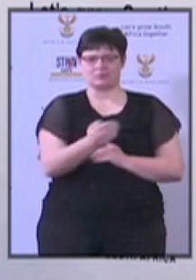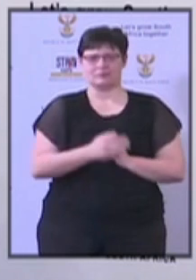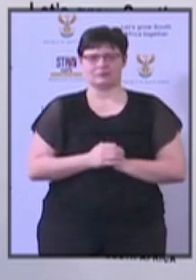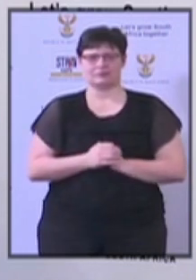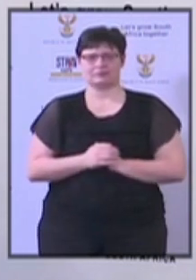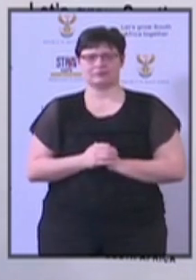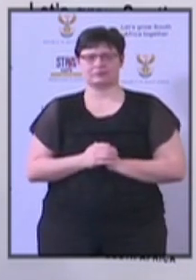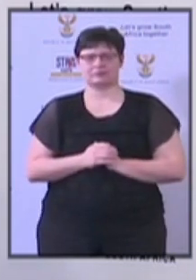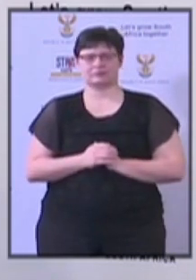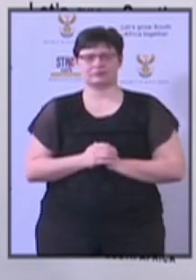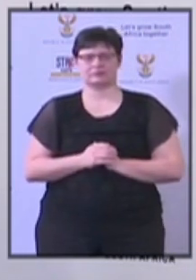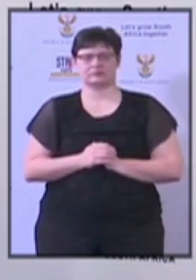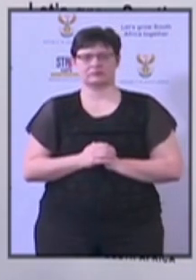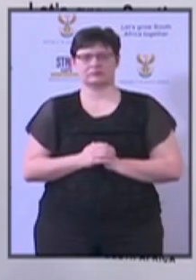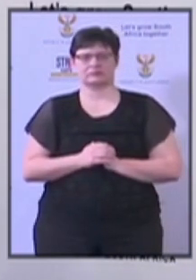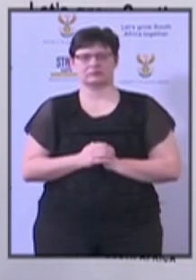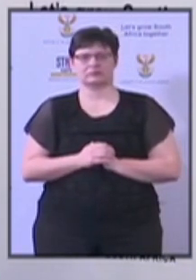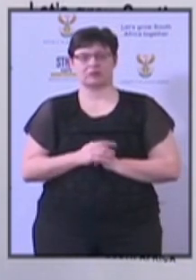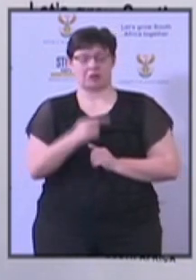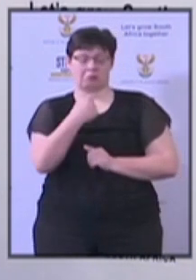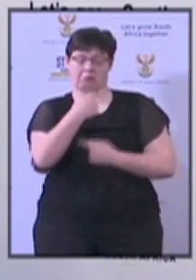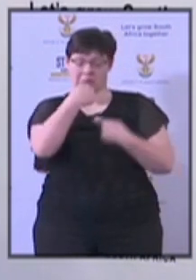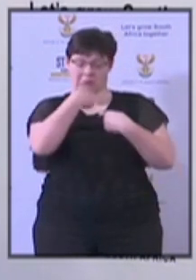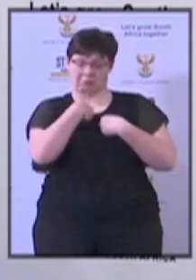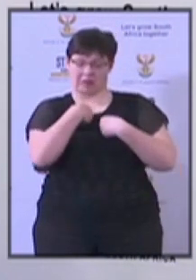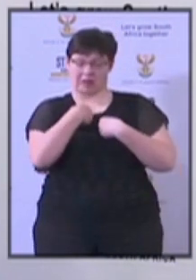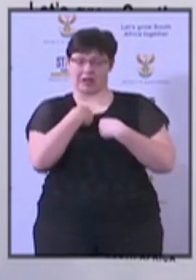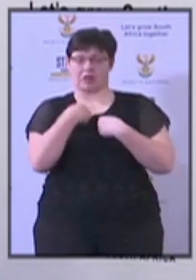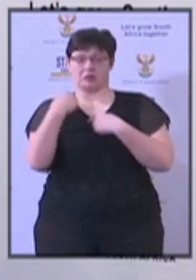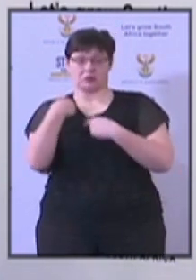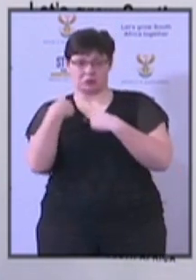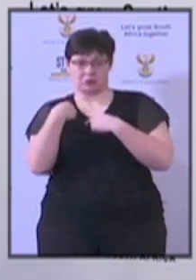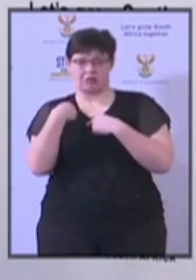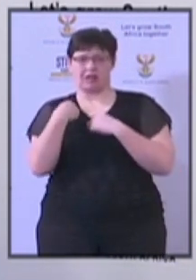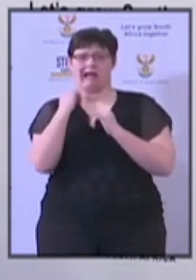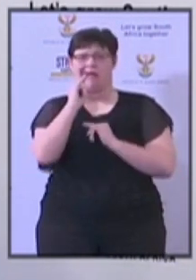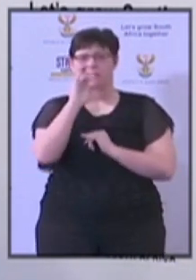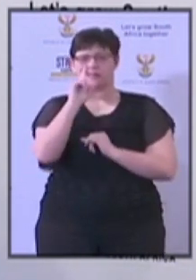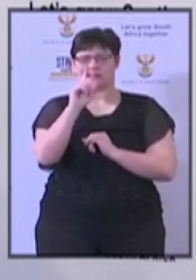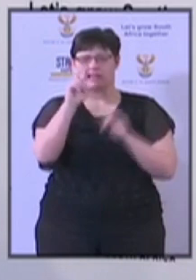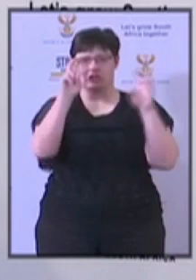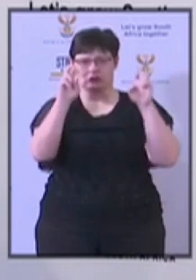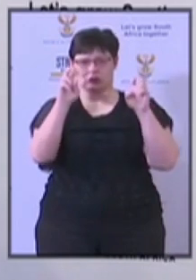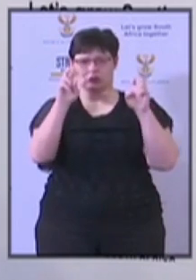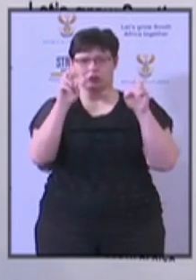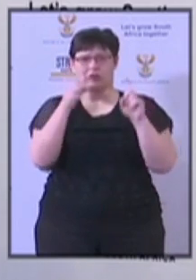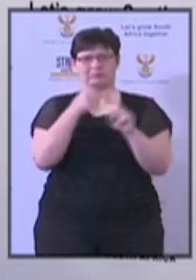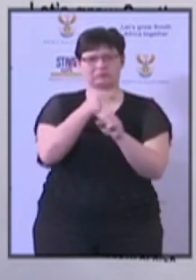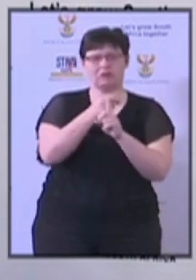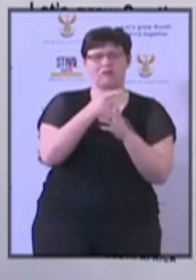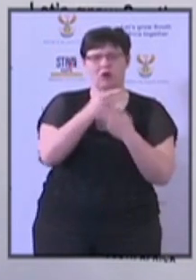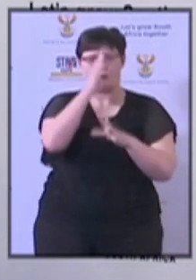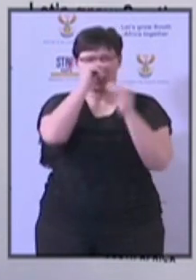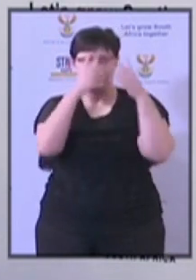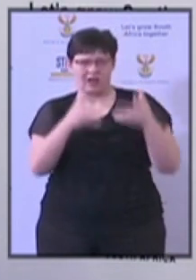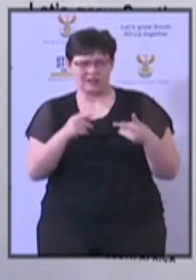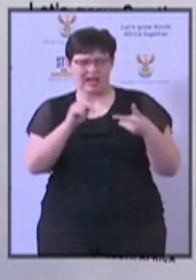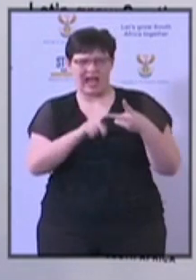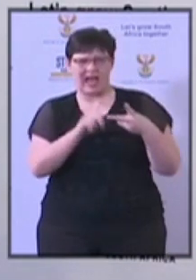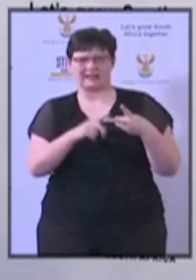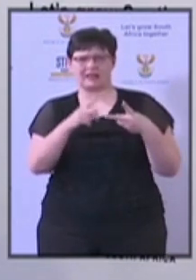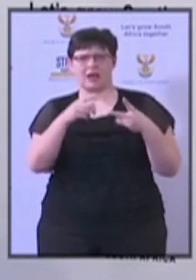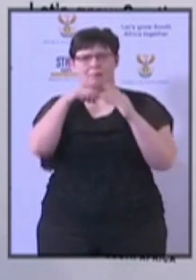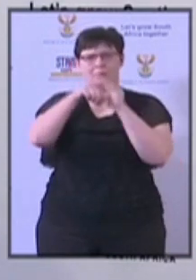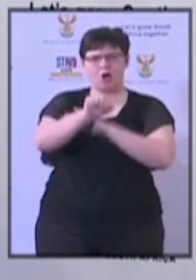has indicated that I'm delegated to deal with the issue of ID, campaign for learners, as well as birth